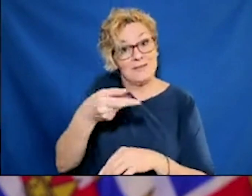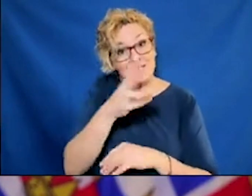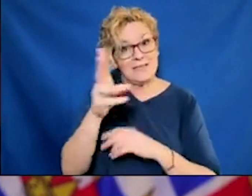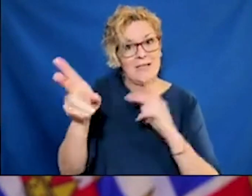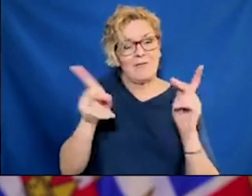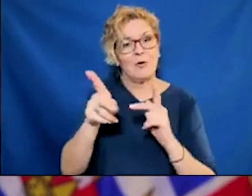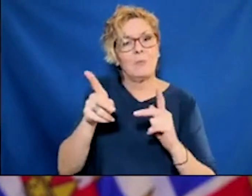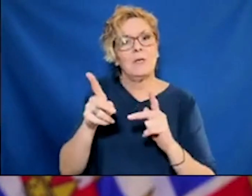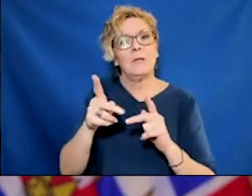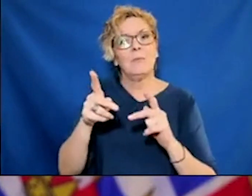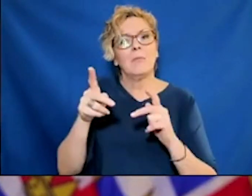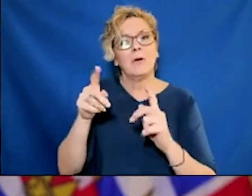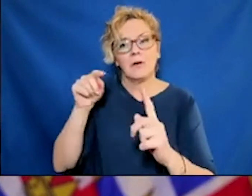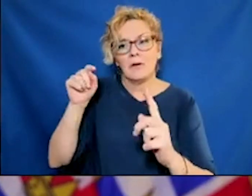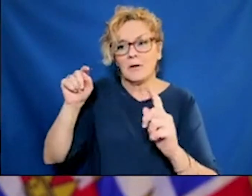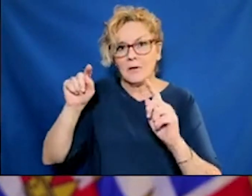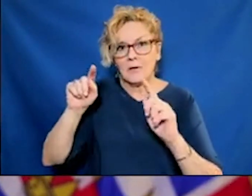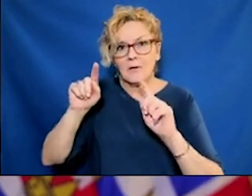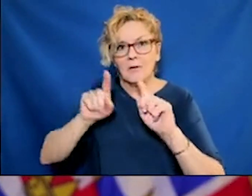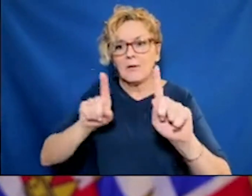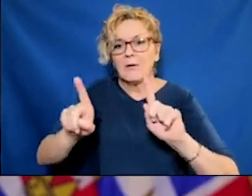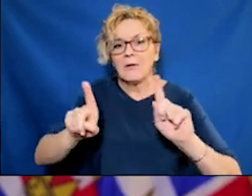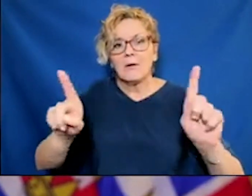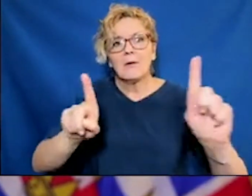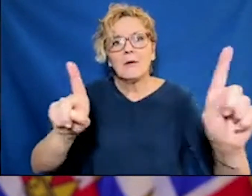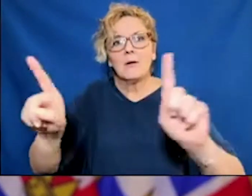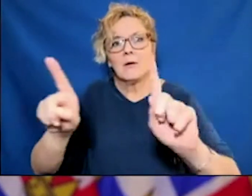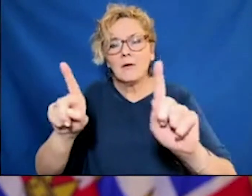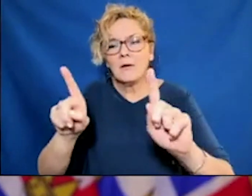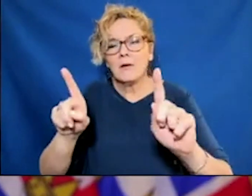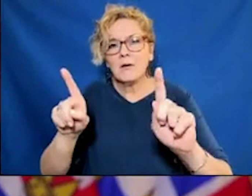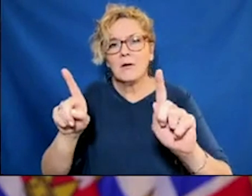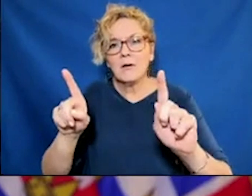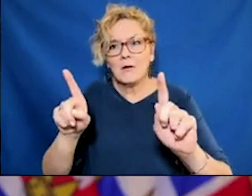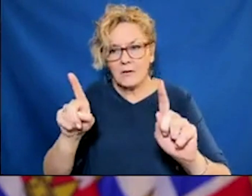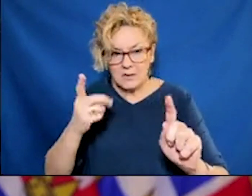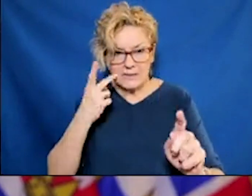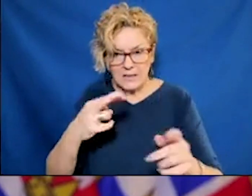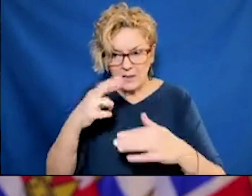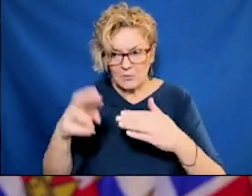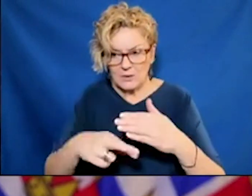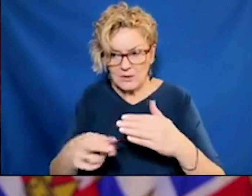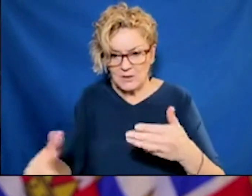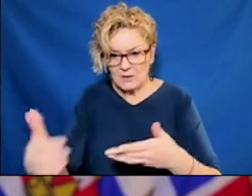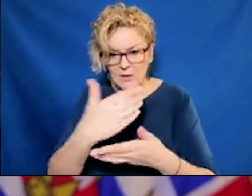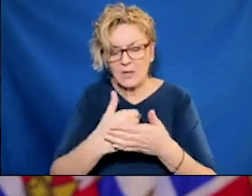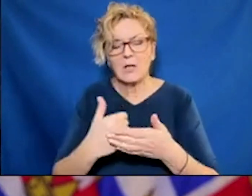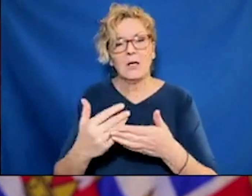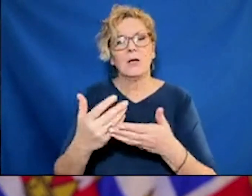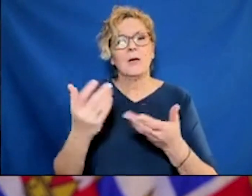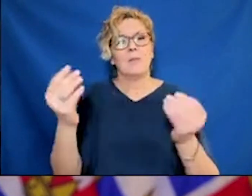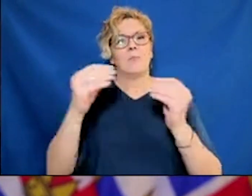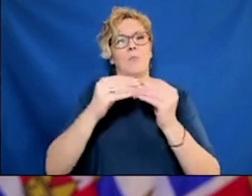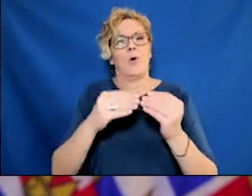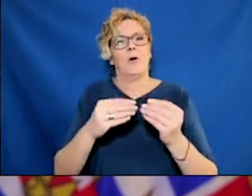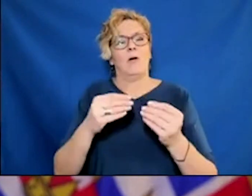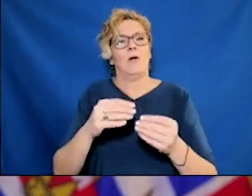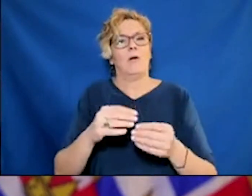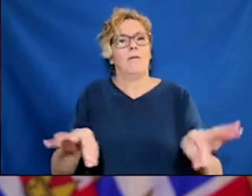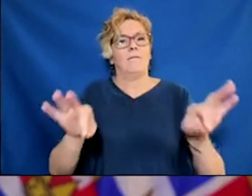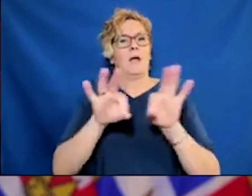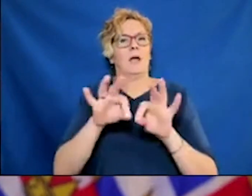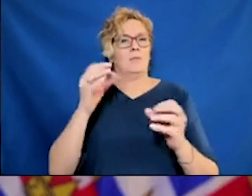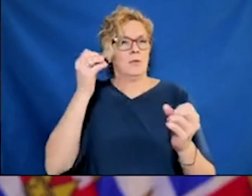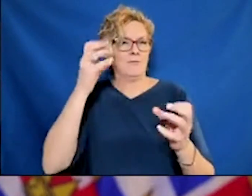use with influenza, for example, as well. But what you need to do is have the gold standard as a backup. So we're using it in a number of